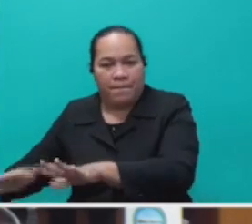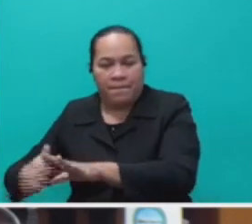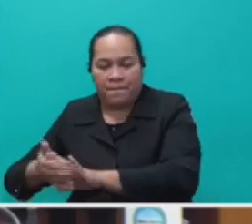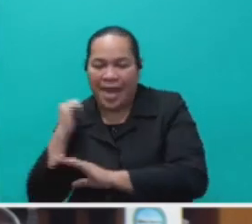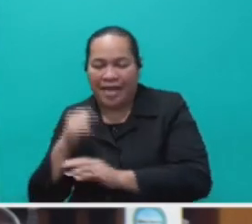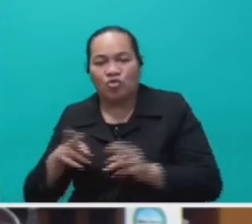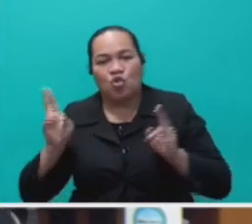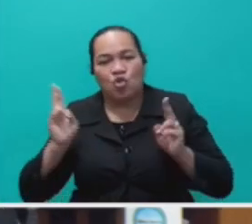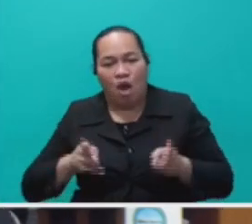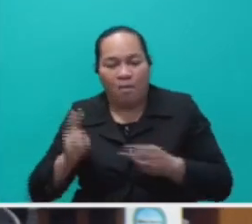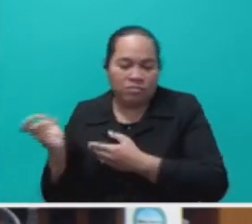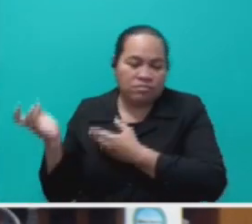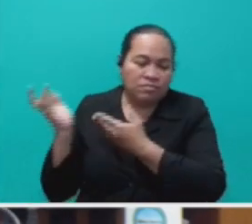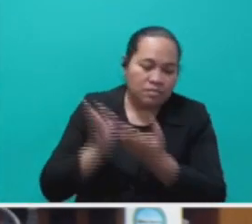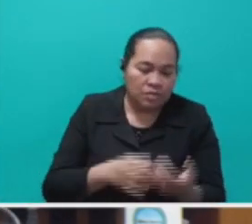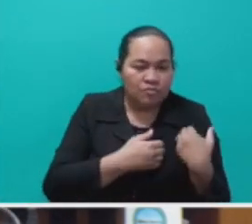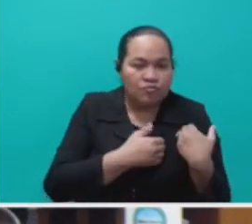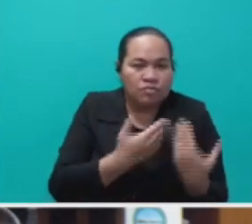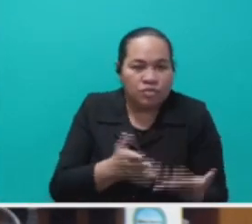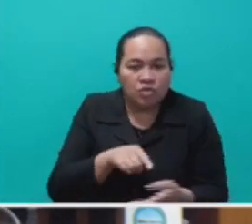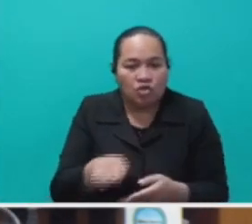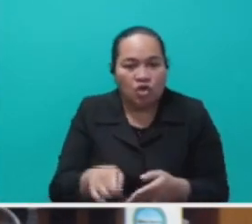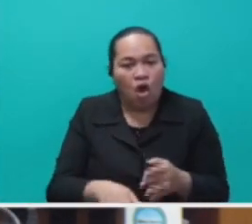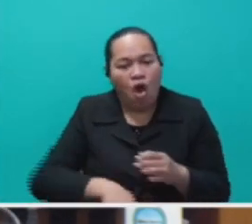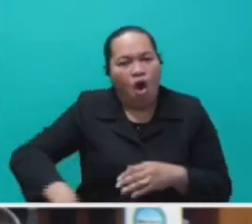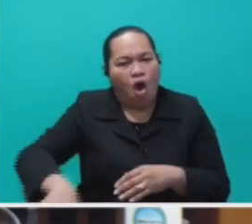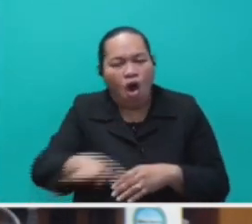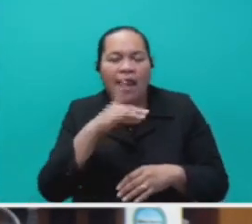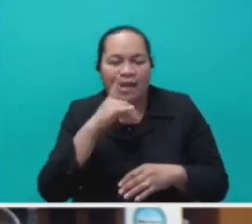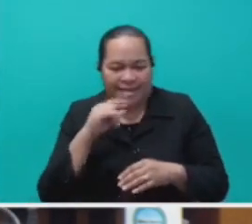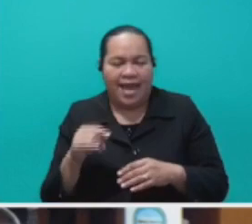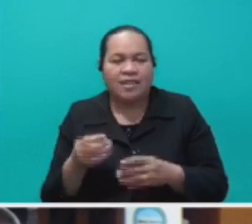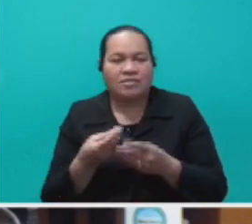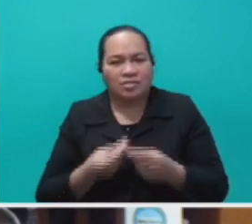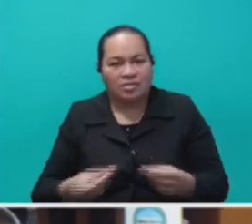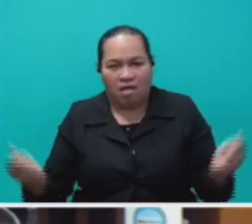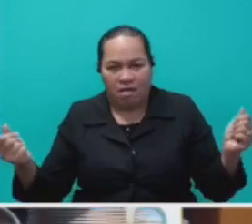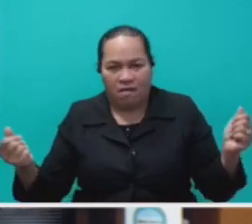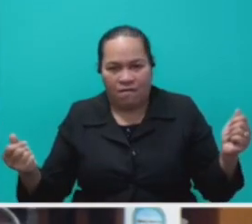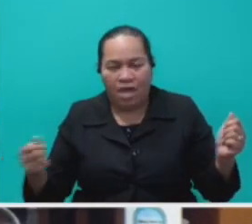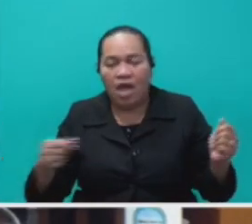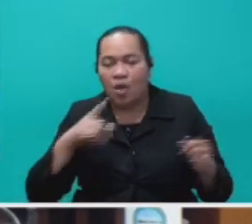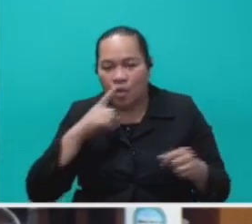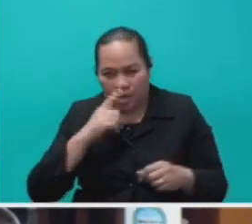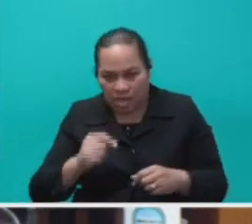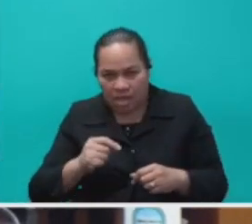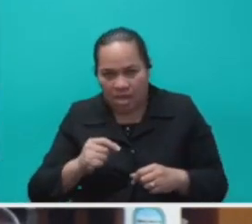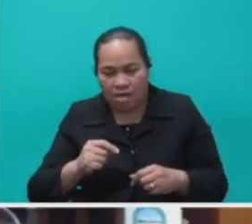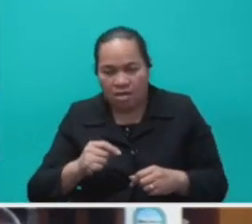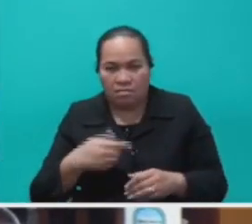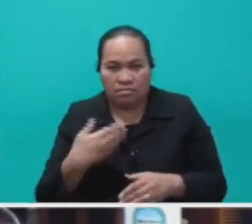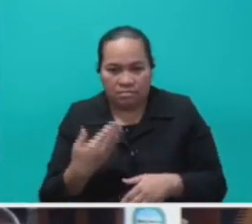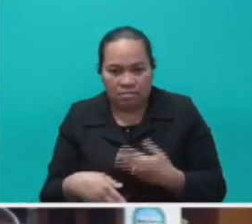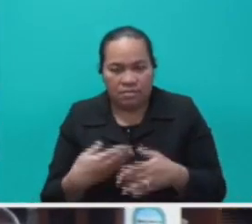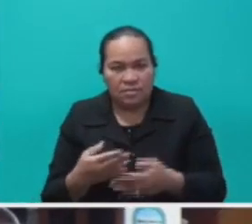normal. All the magistrates and the judges can deal with them and also would be able to